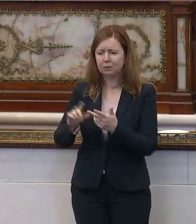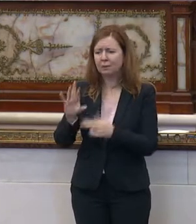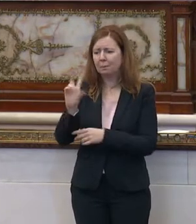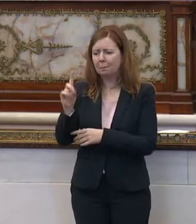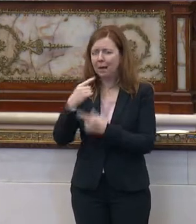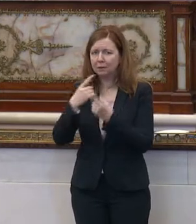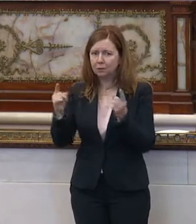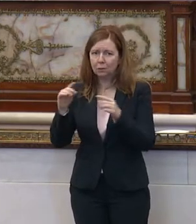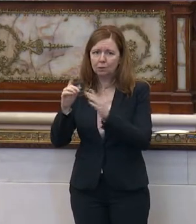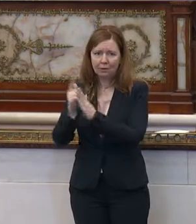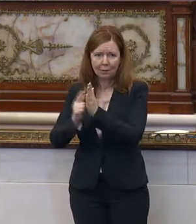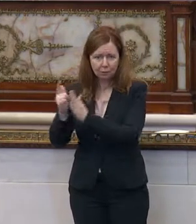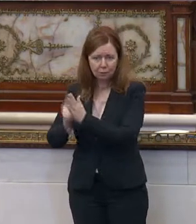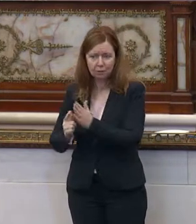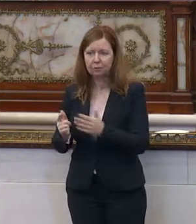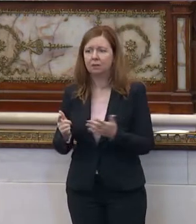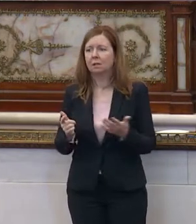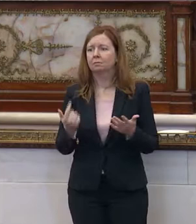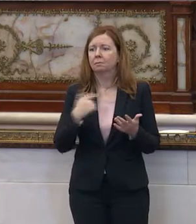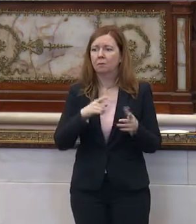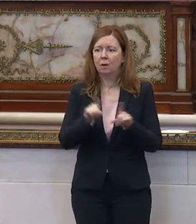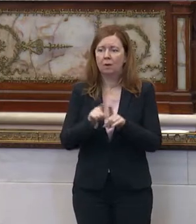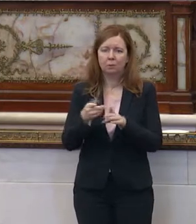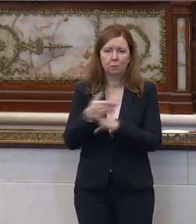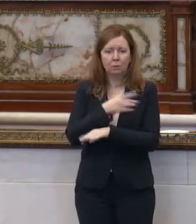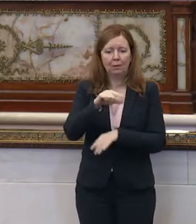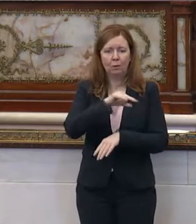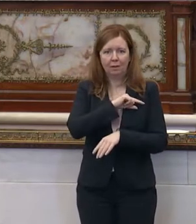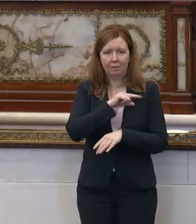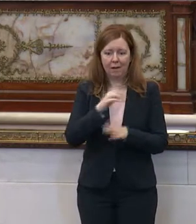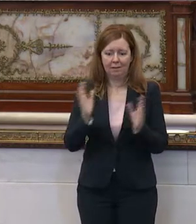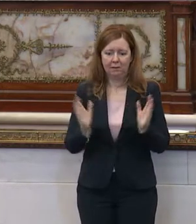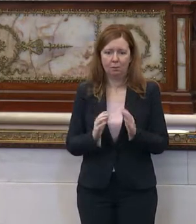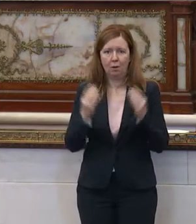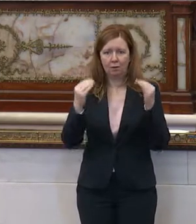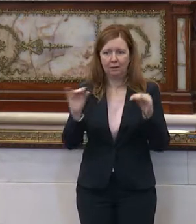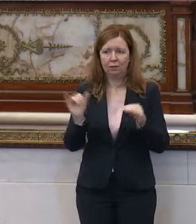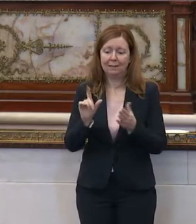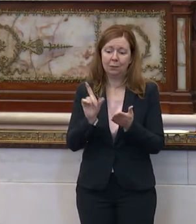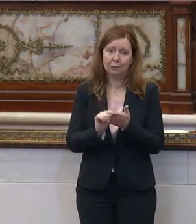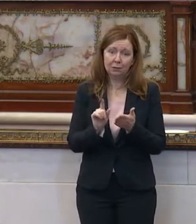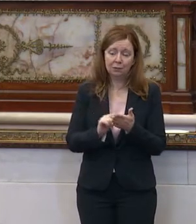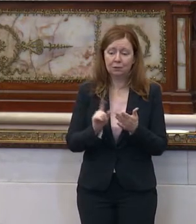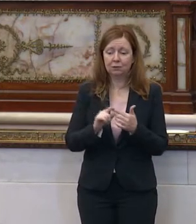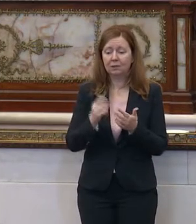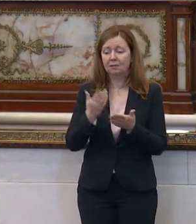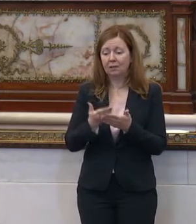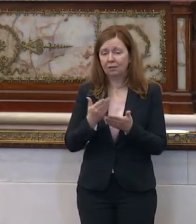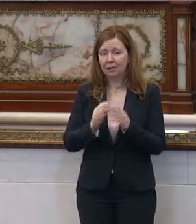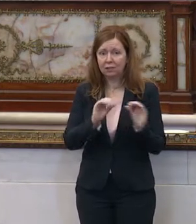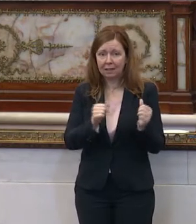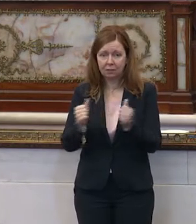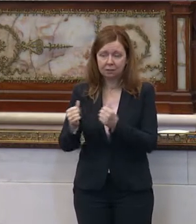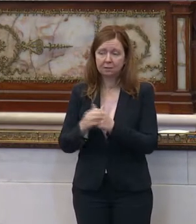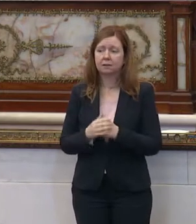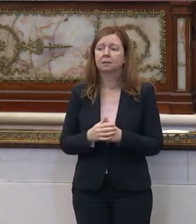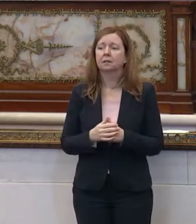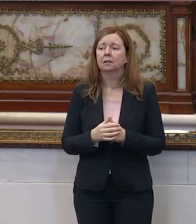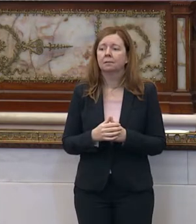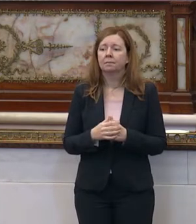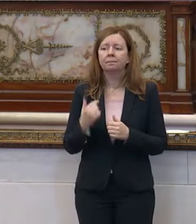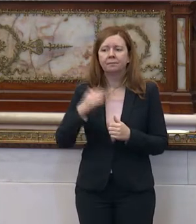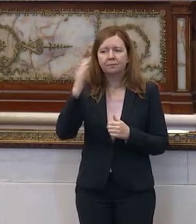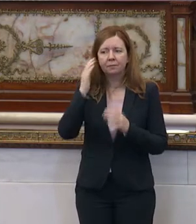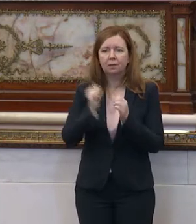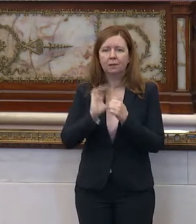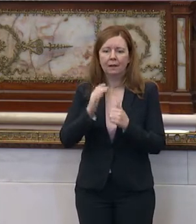disclosure counsels. We also pre-qualify smaller vendors like printers, verification agents, who are